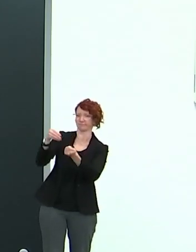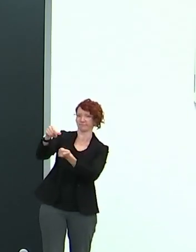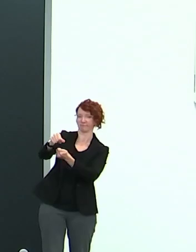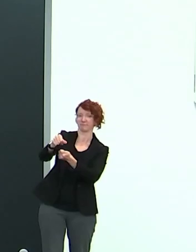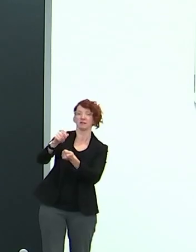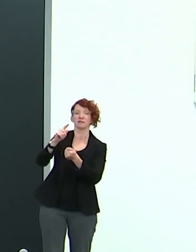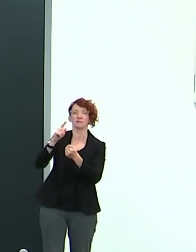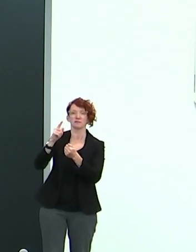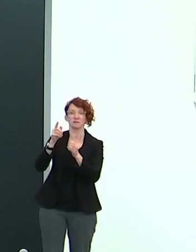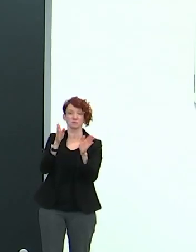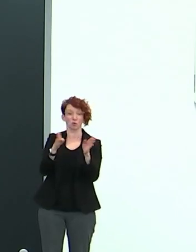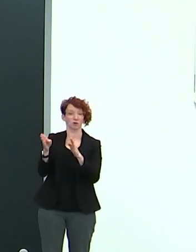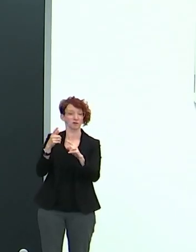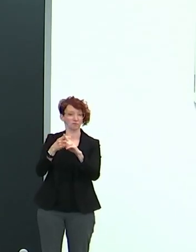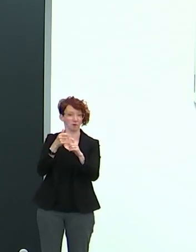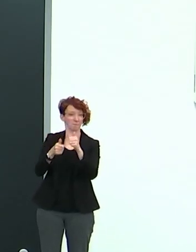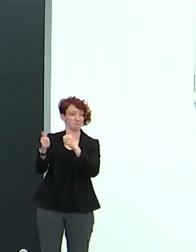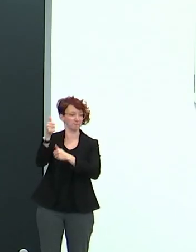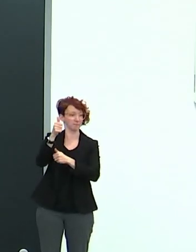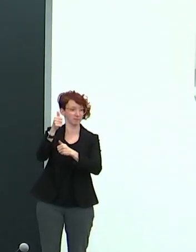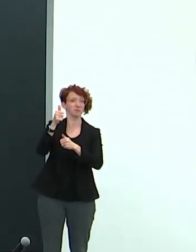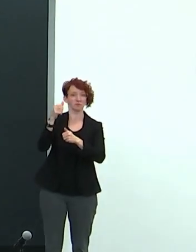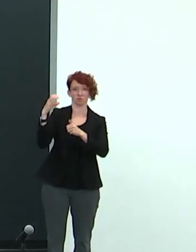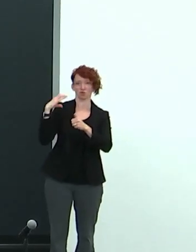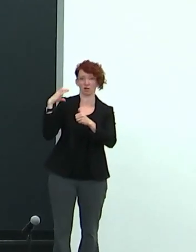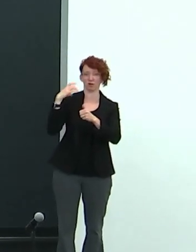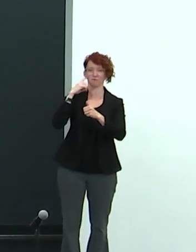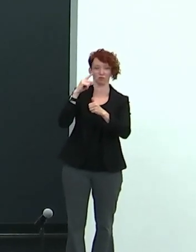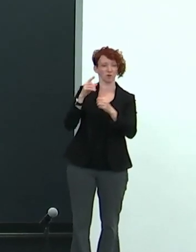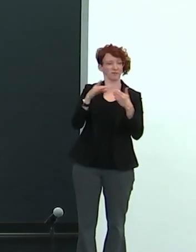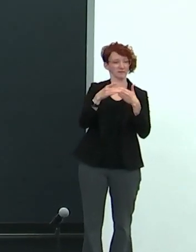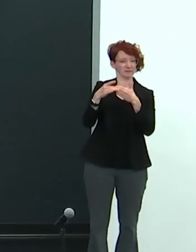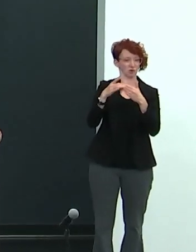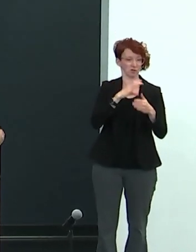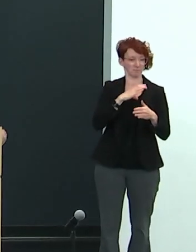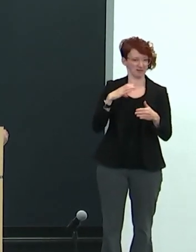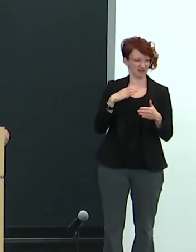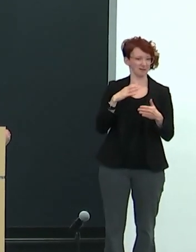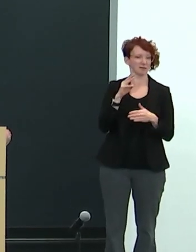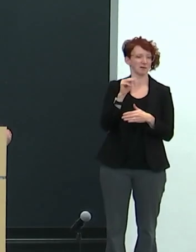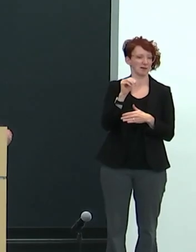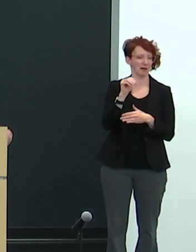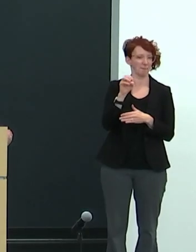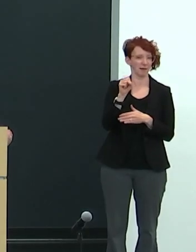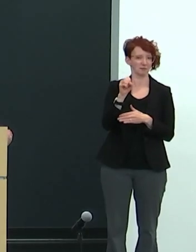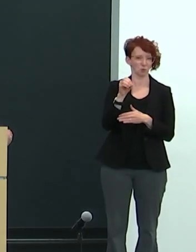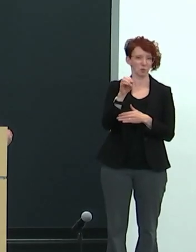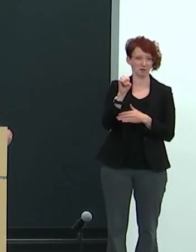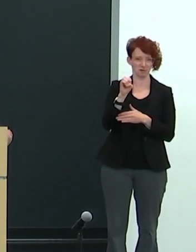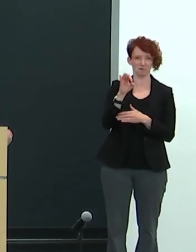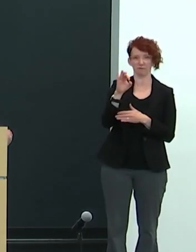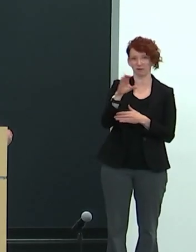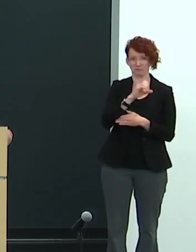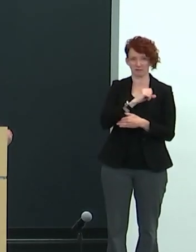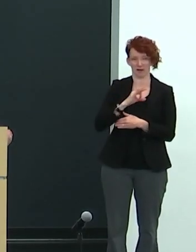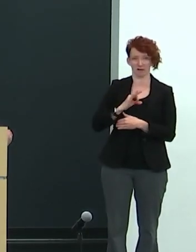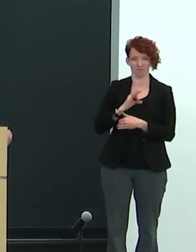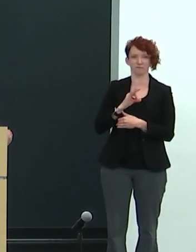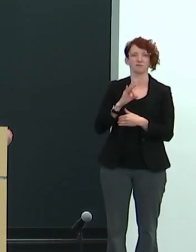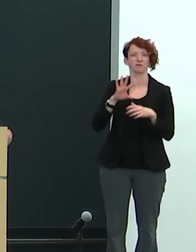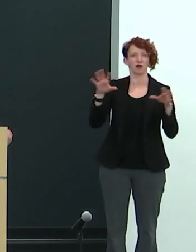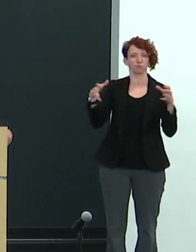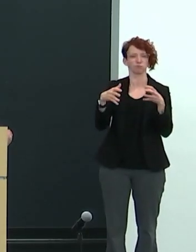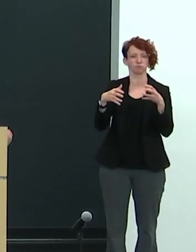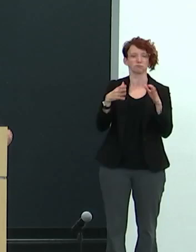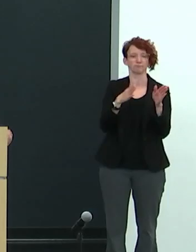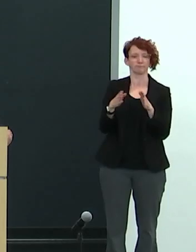in Bioethics Steering Committee, which is a committee of MSOE faculty and staff that organizes this annual event.